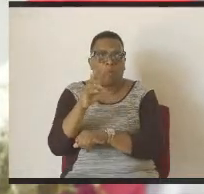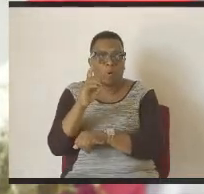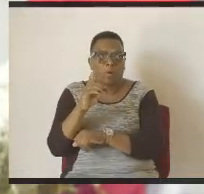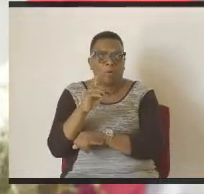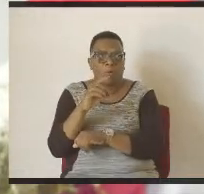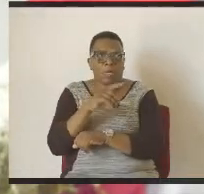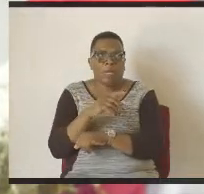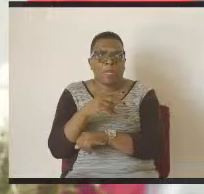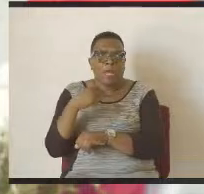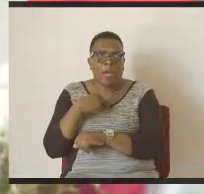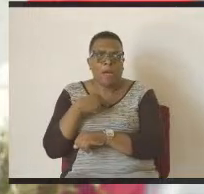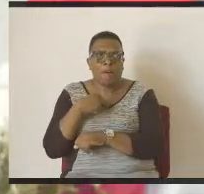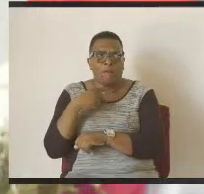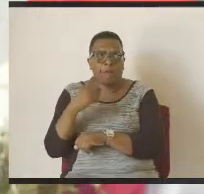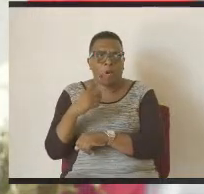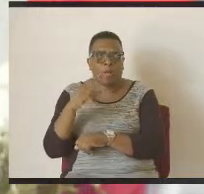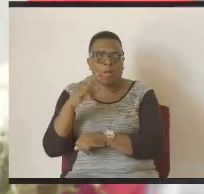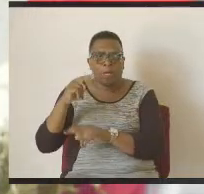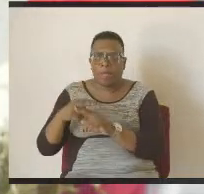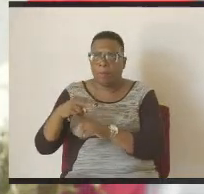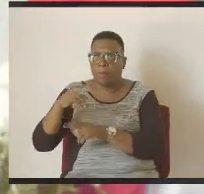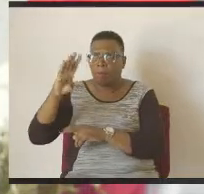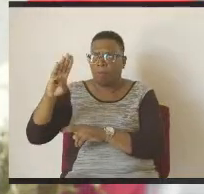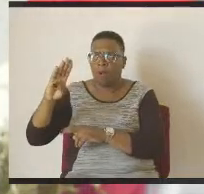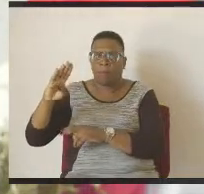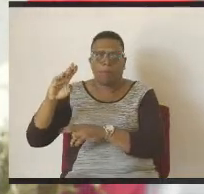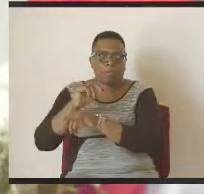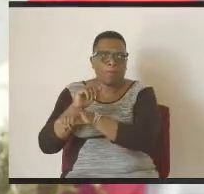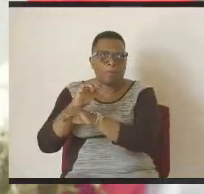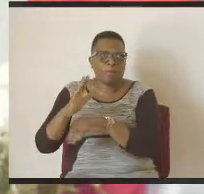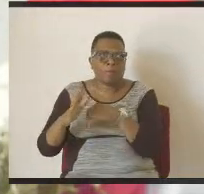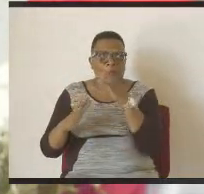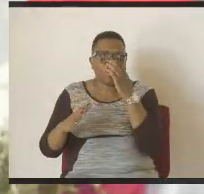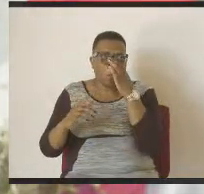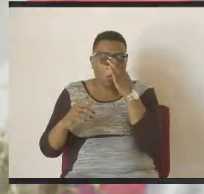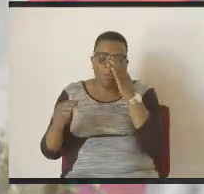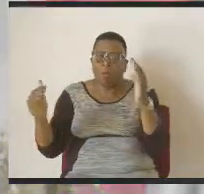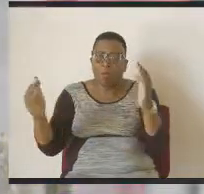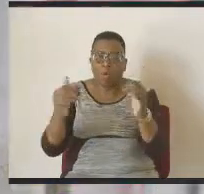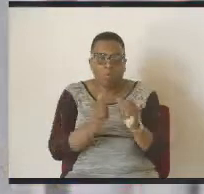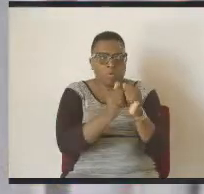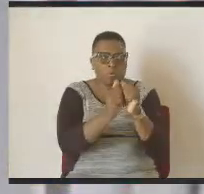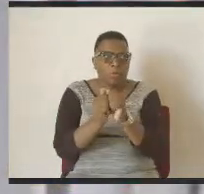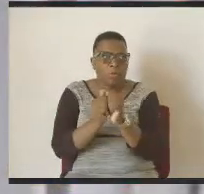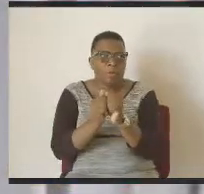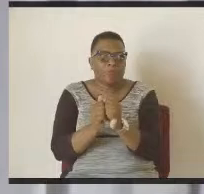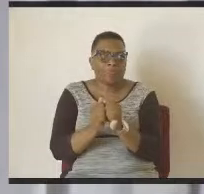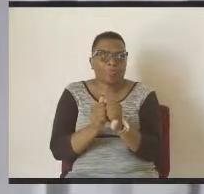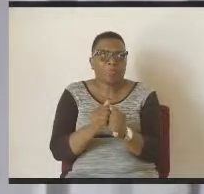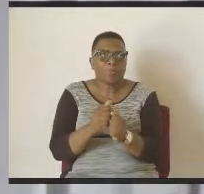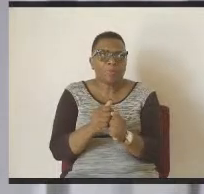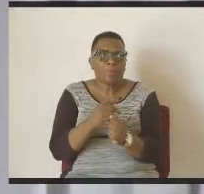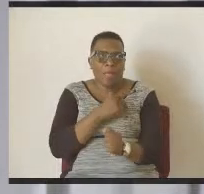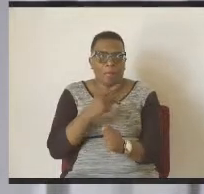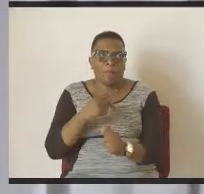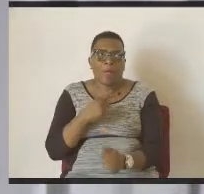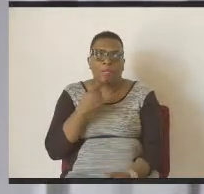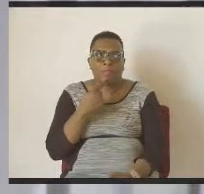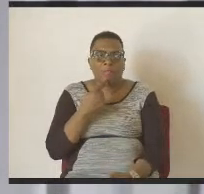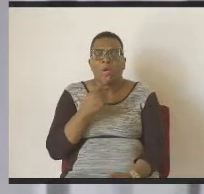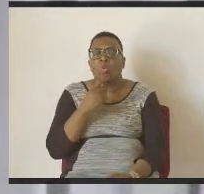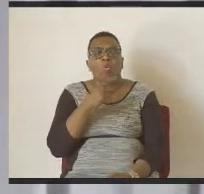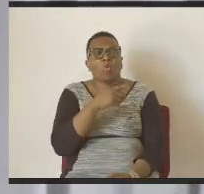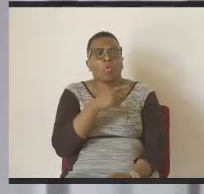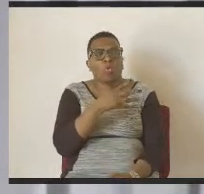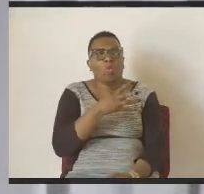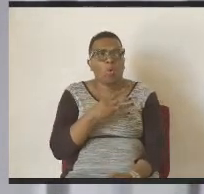prisoner called Barabbas. Therefore, when they had gathered together, Pilate said to them, whom do you want me